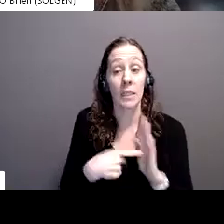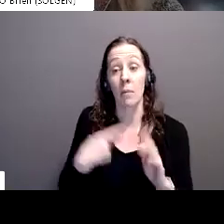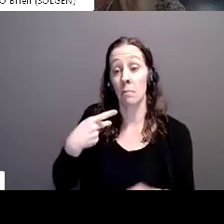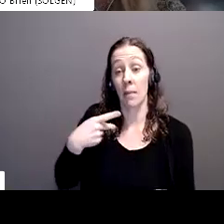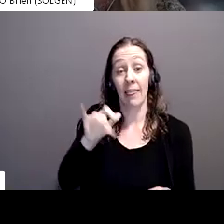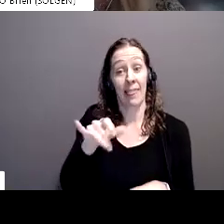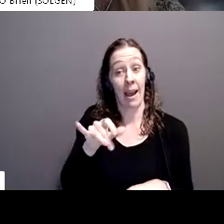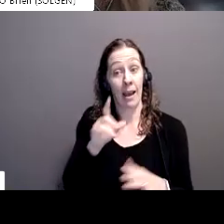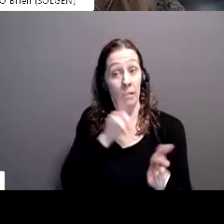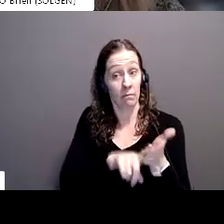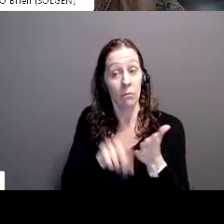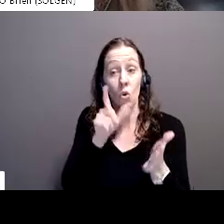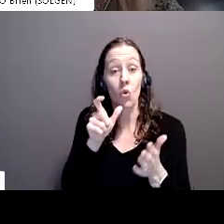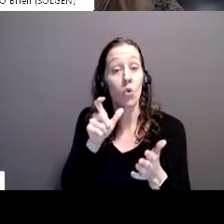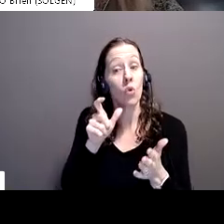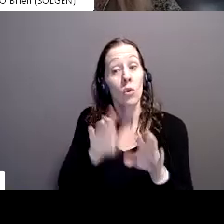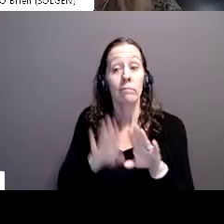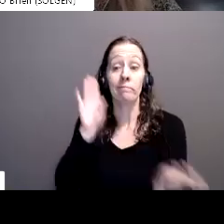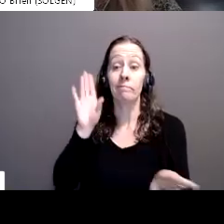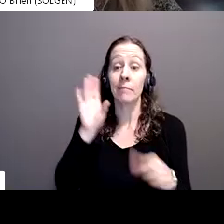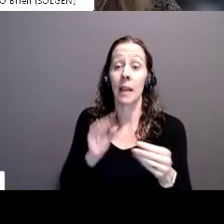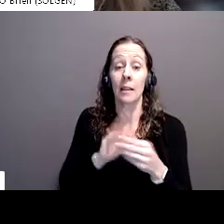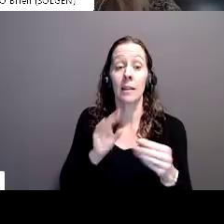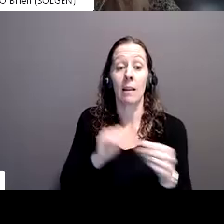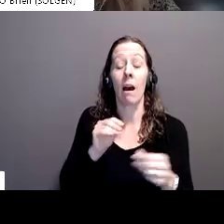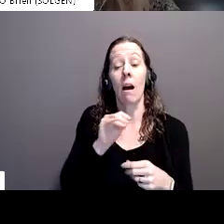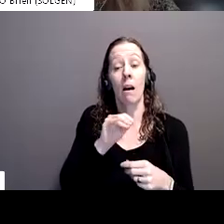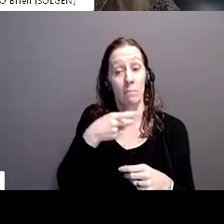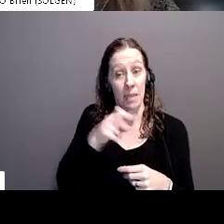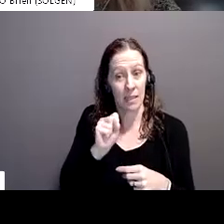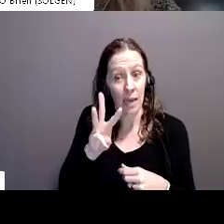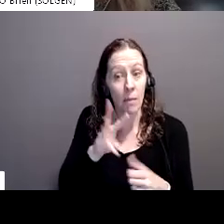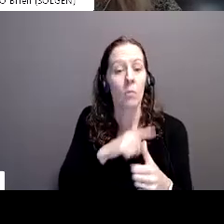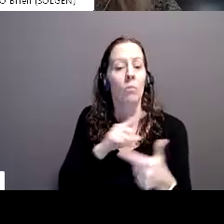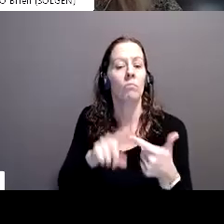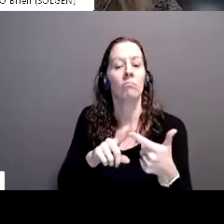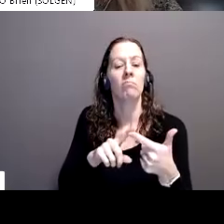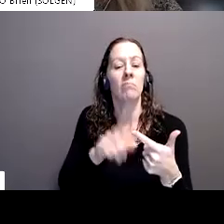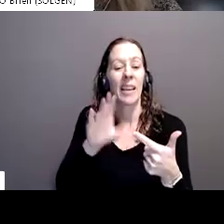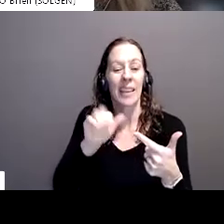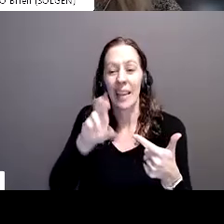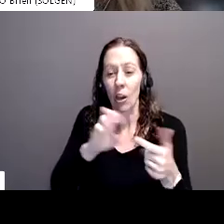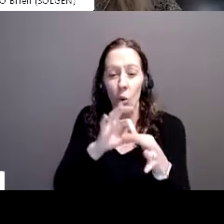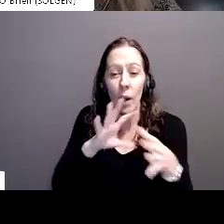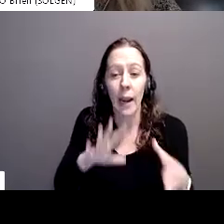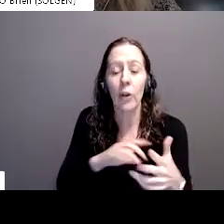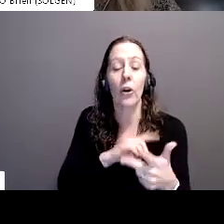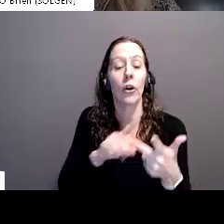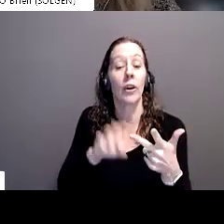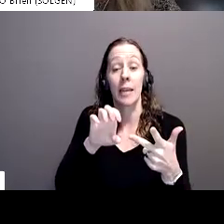at the inquest, Mrs. Ryan's care coordinator, the EMS workers, the hospital nursing staff,